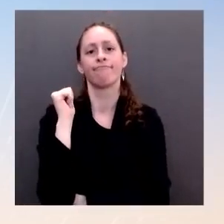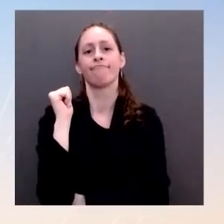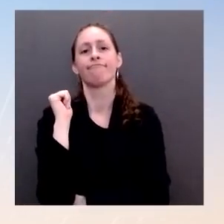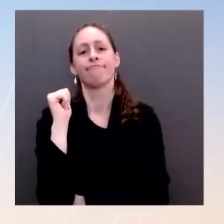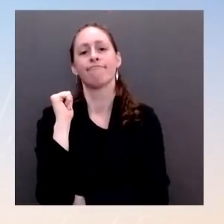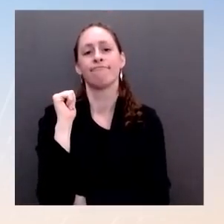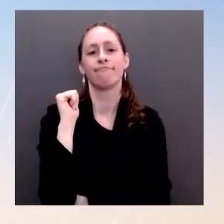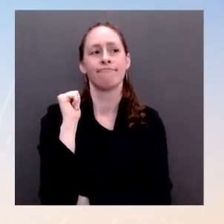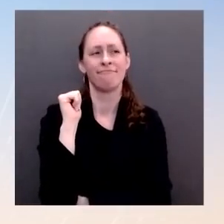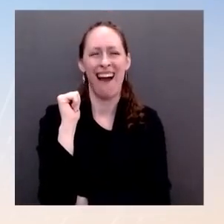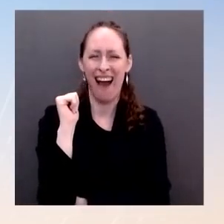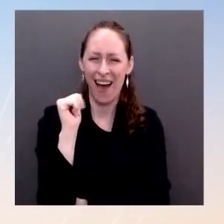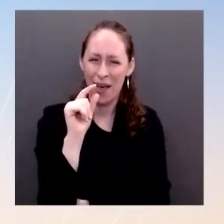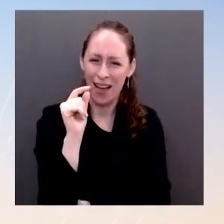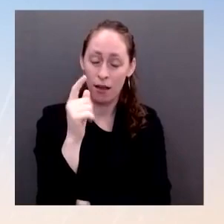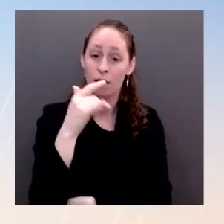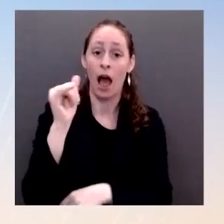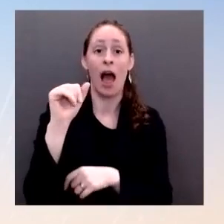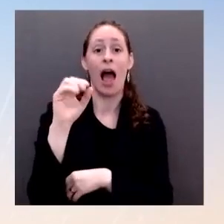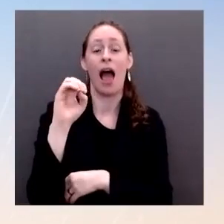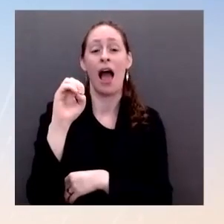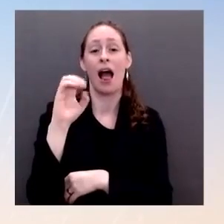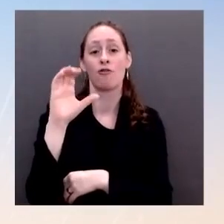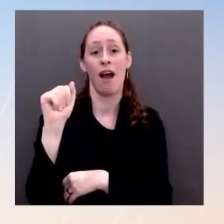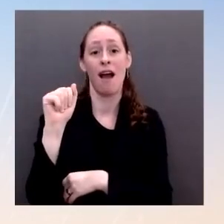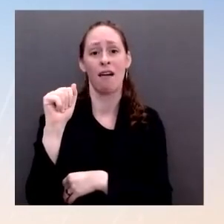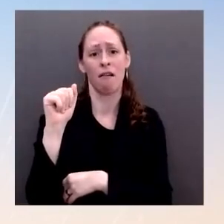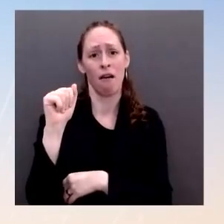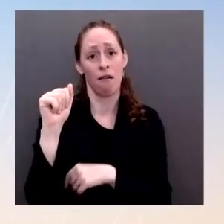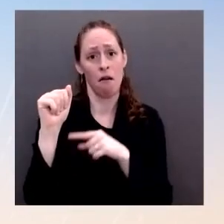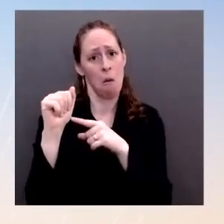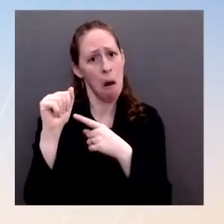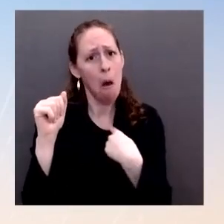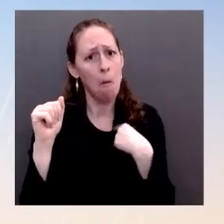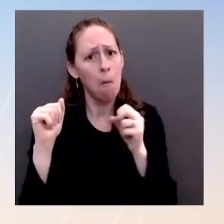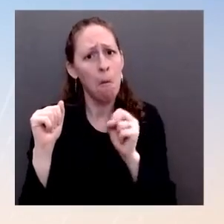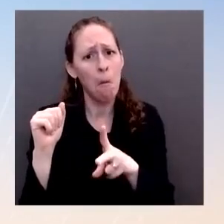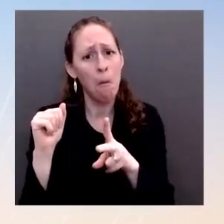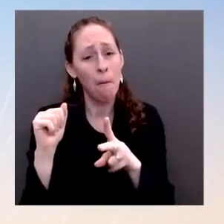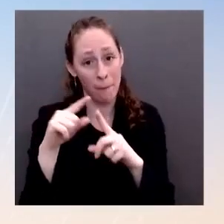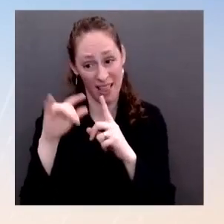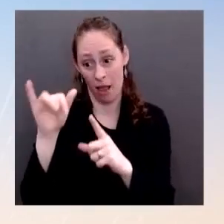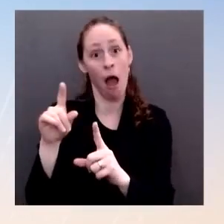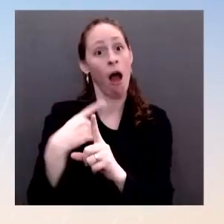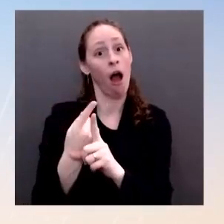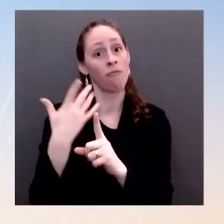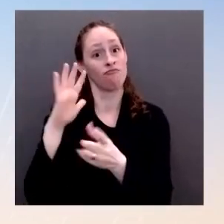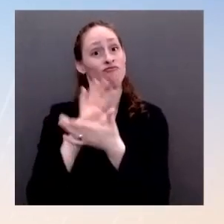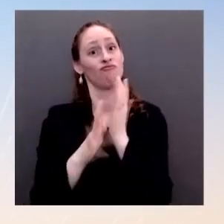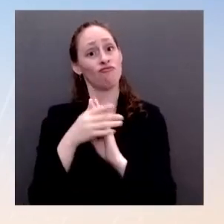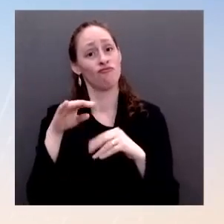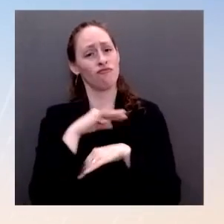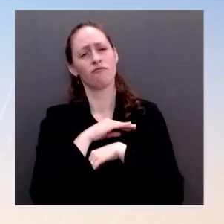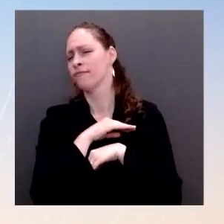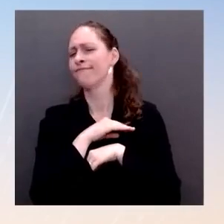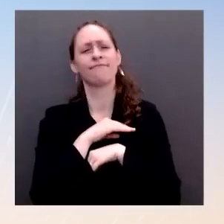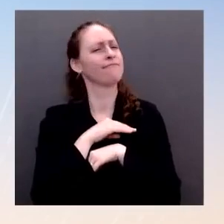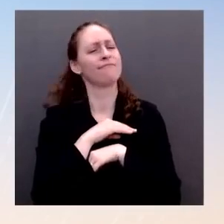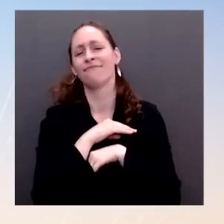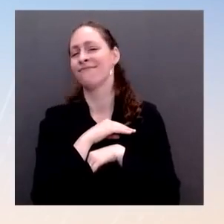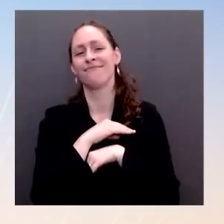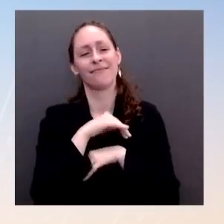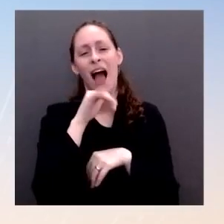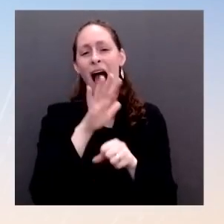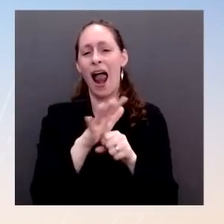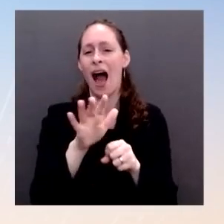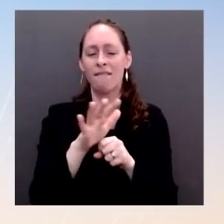there are many components of the voting rights legislation that are vital to protecting people's rights in this country, including the fact that we